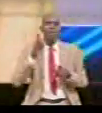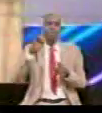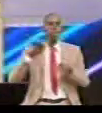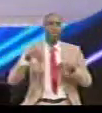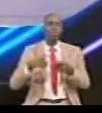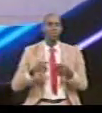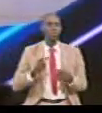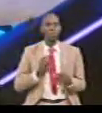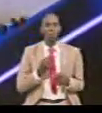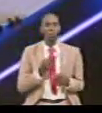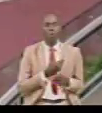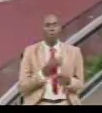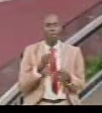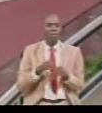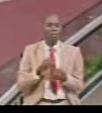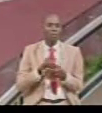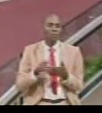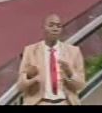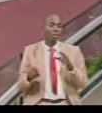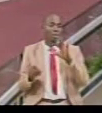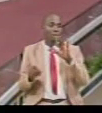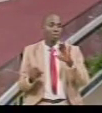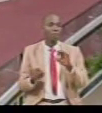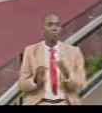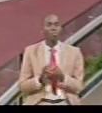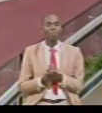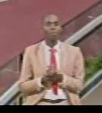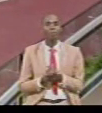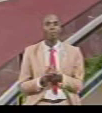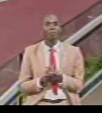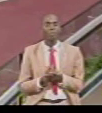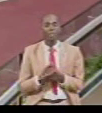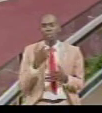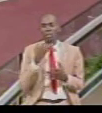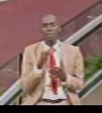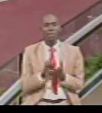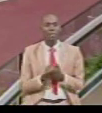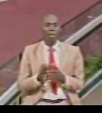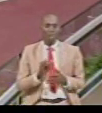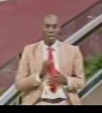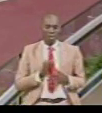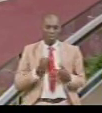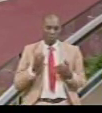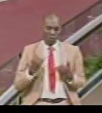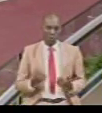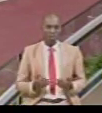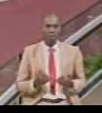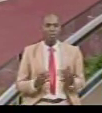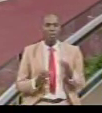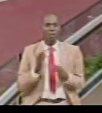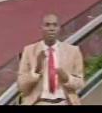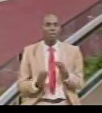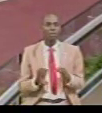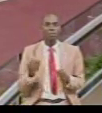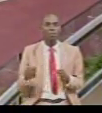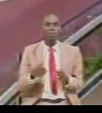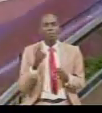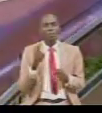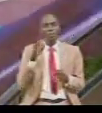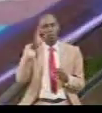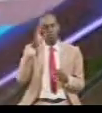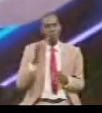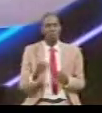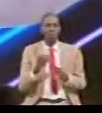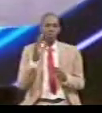9. In verse 9, as we said before, so say I now again, if any man preach any